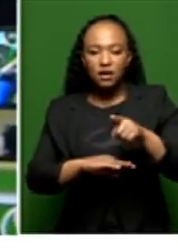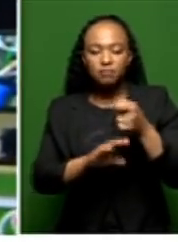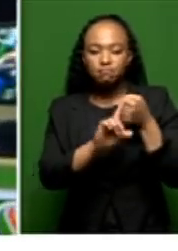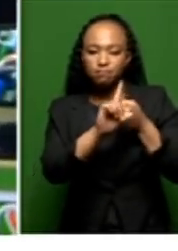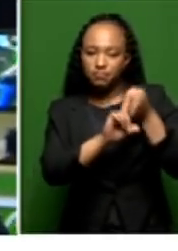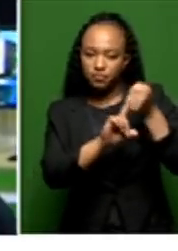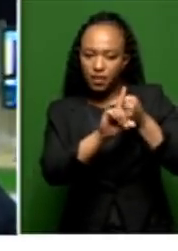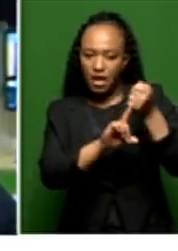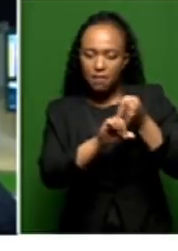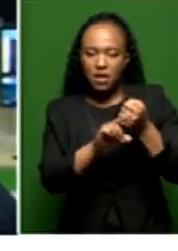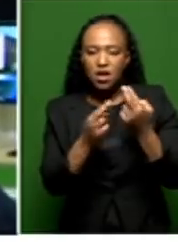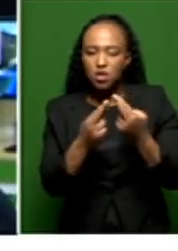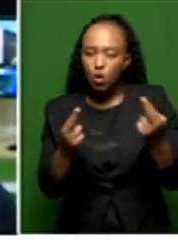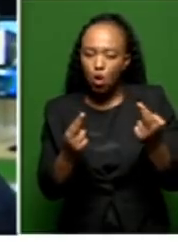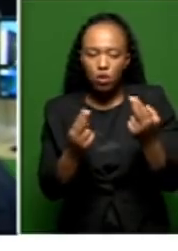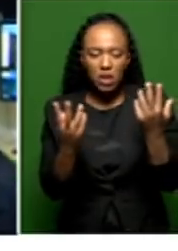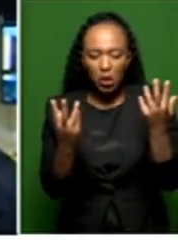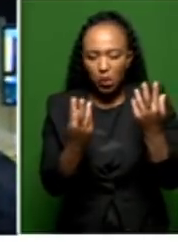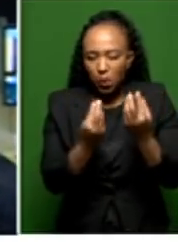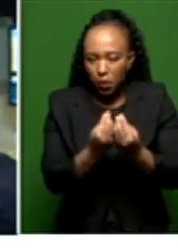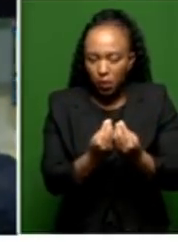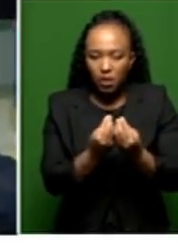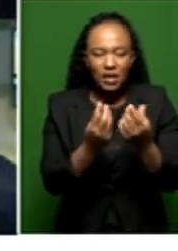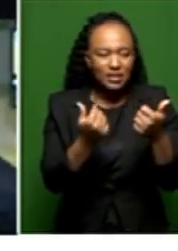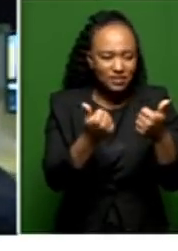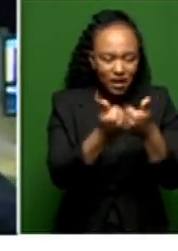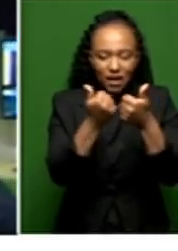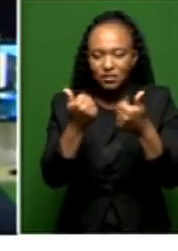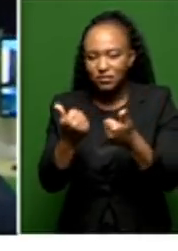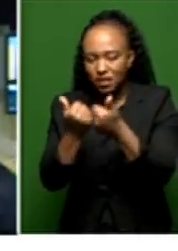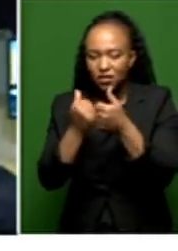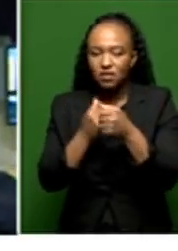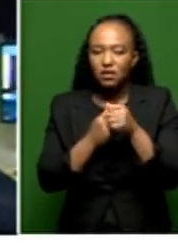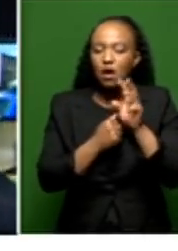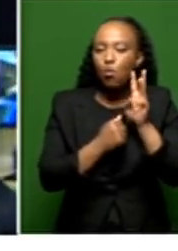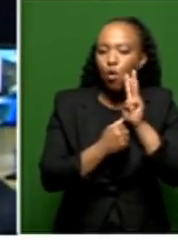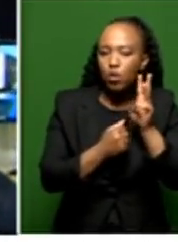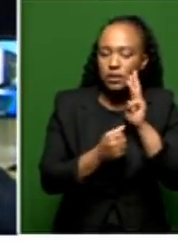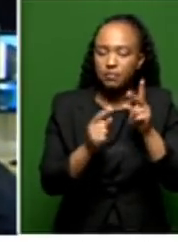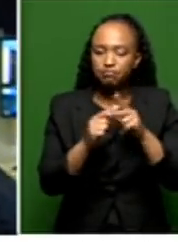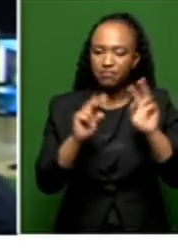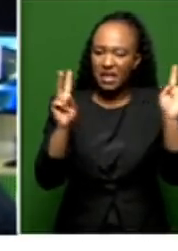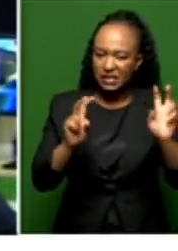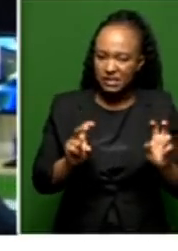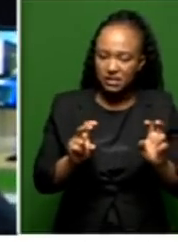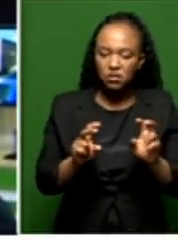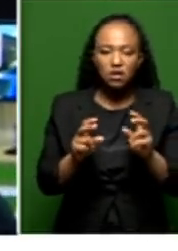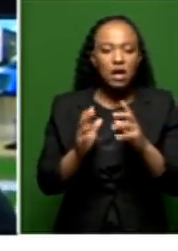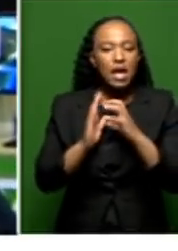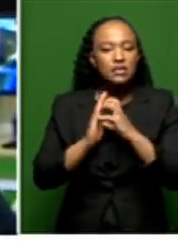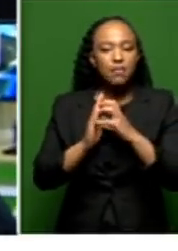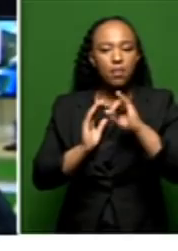little resources. So the challenges in many other areas were water, electricity. If you take Joburg, for